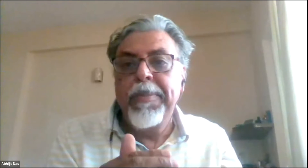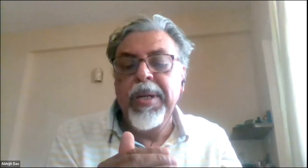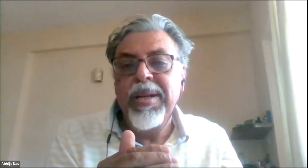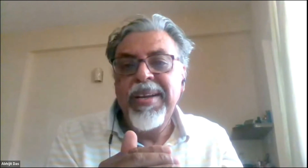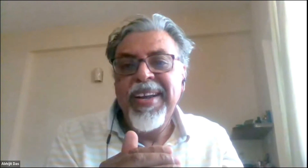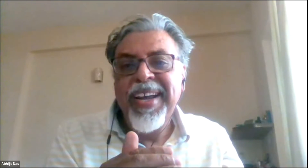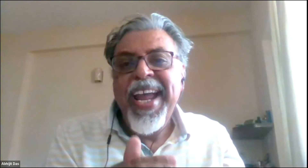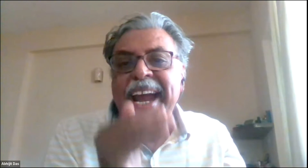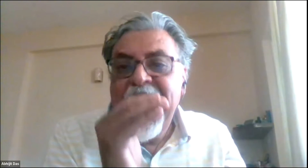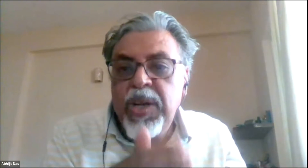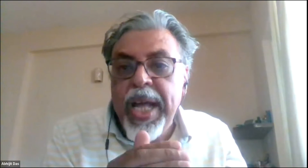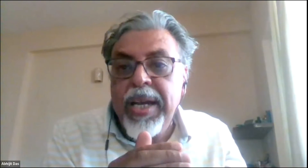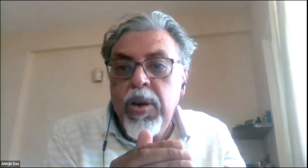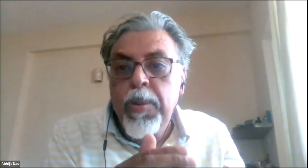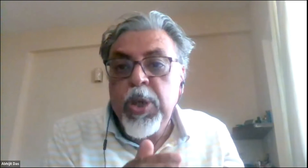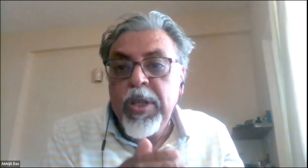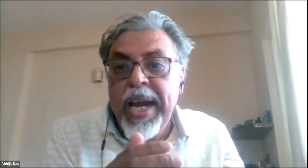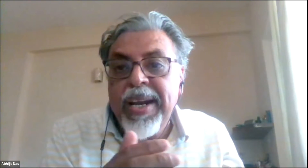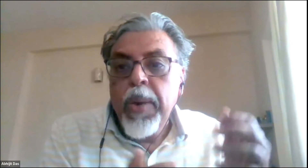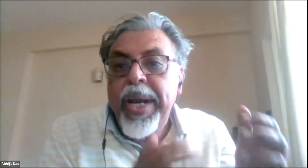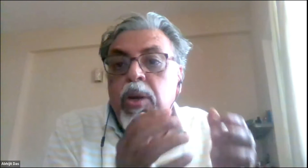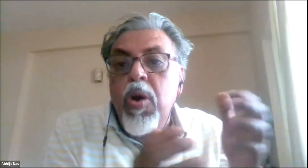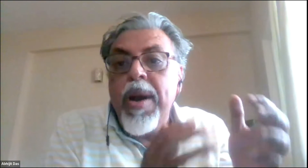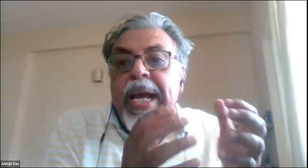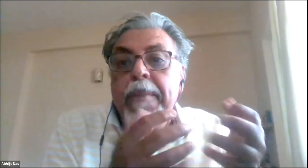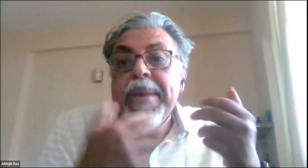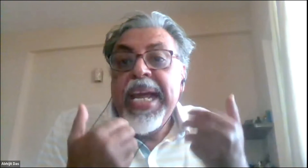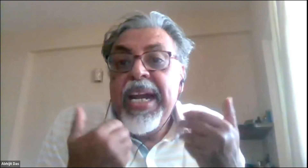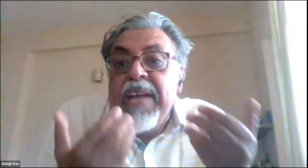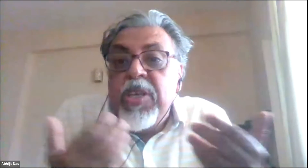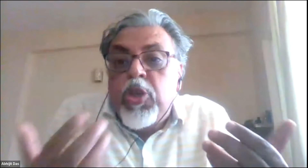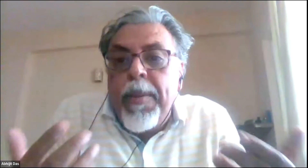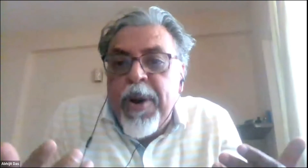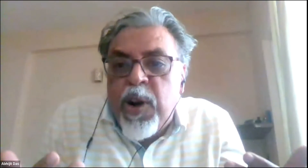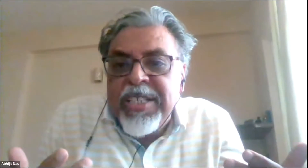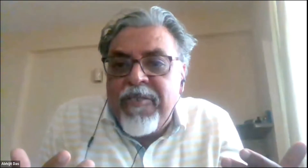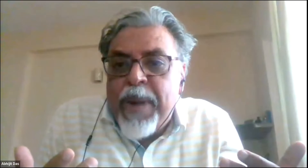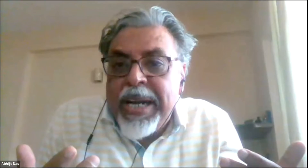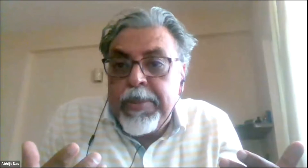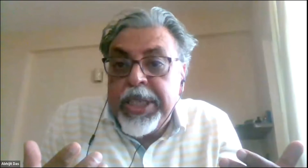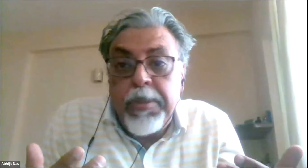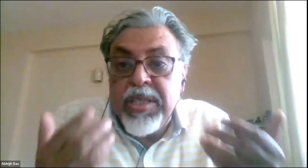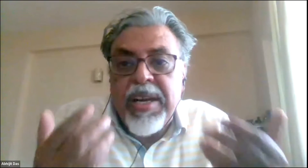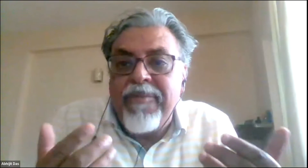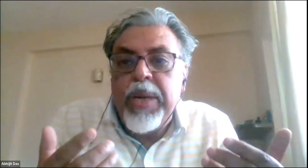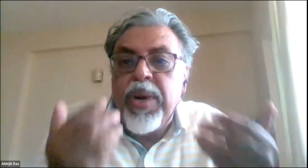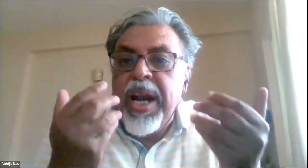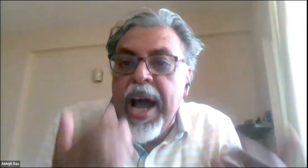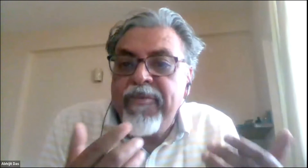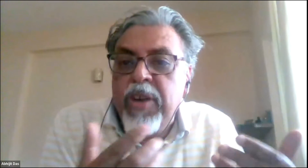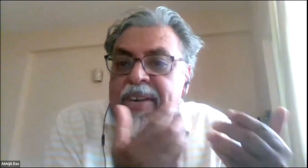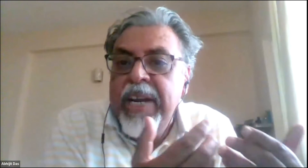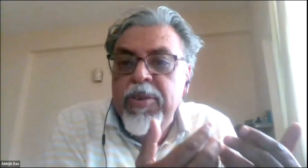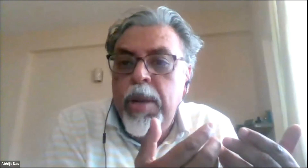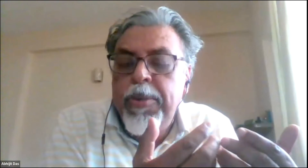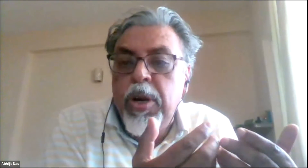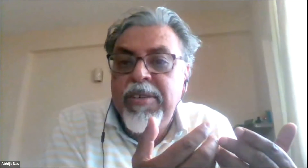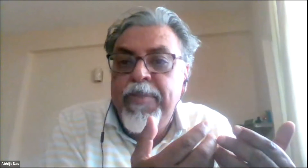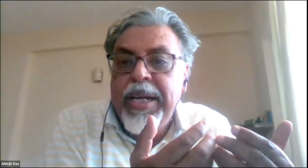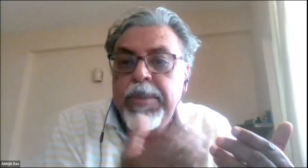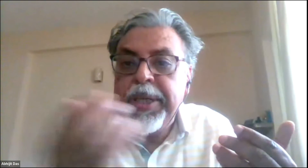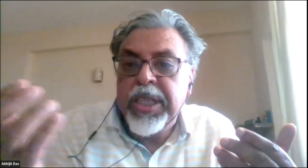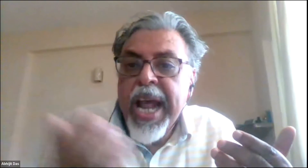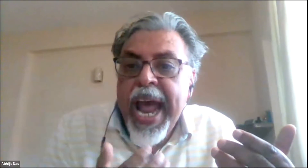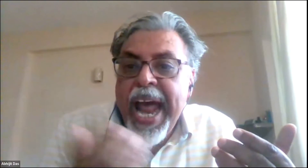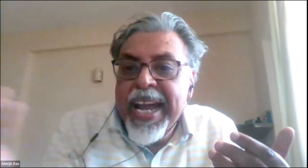more people into that group, so that we don't become individual brokers of participation, because the government would love to have individual brokers